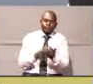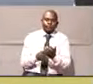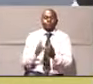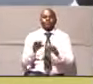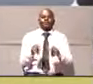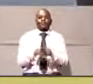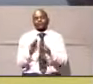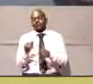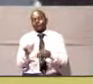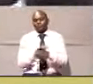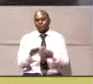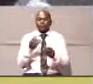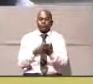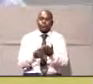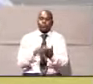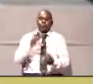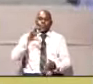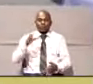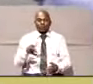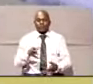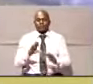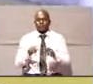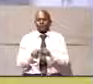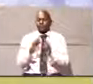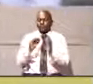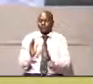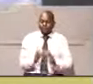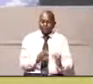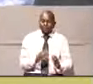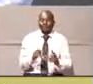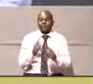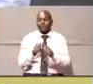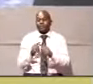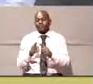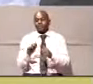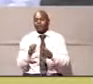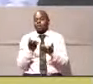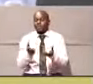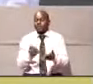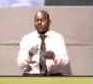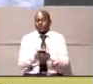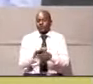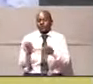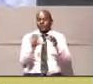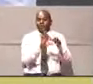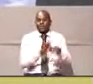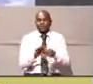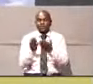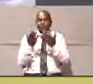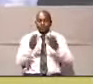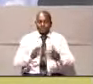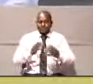trading partners with Uganda in the region, and the airline plans to take advantage of these existing trade ties. Samuel